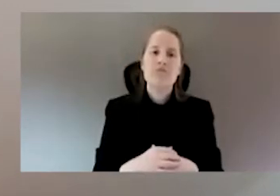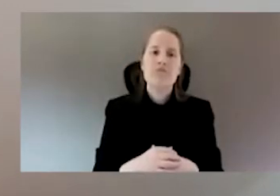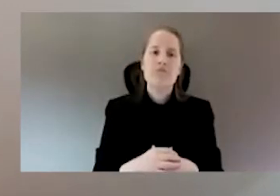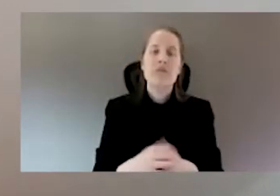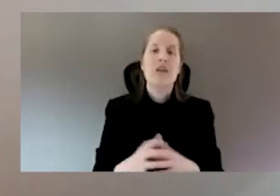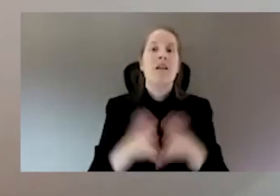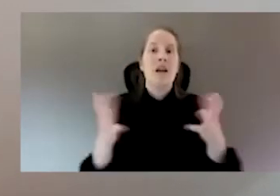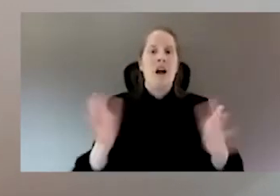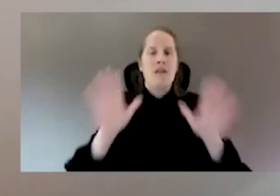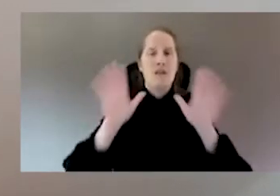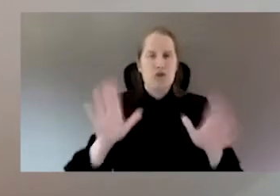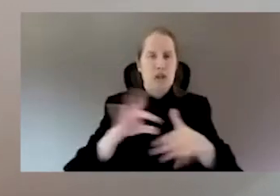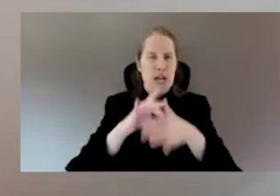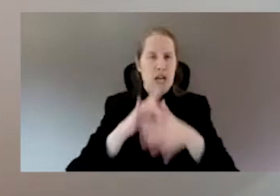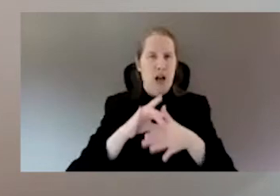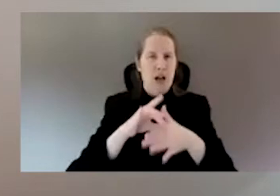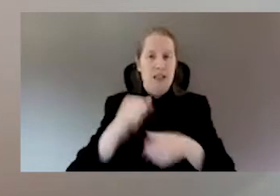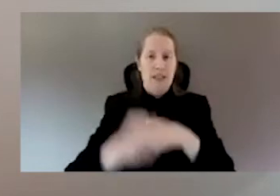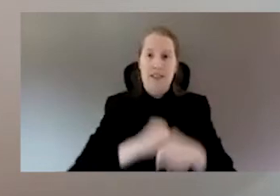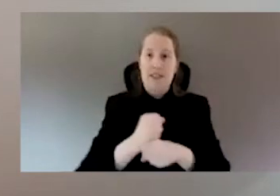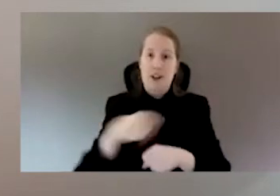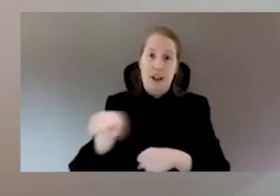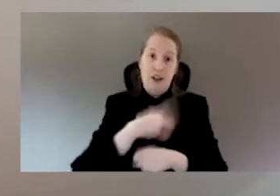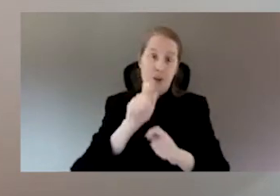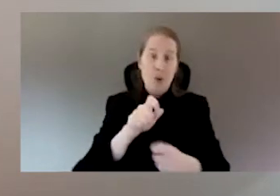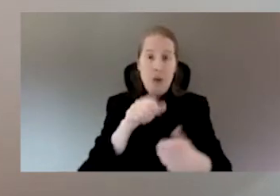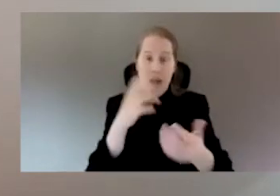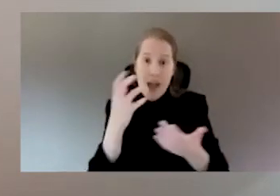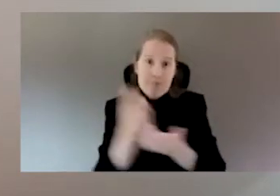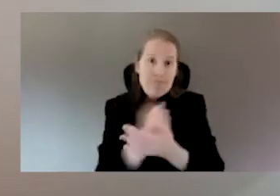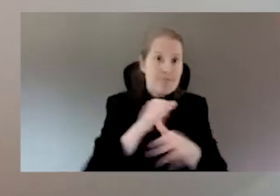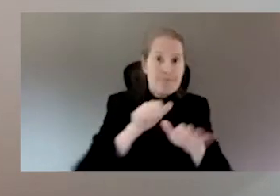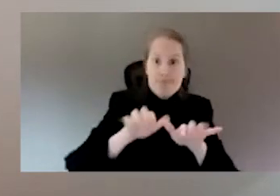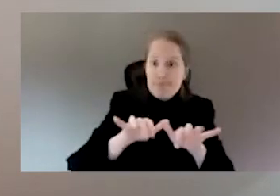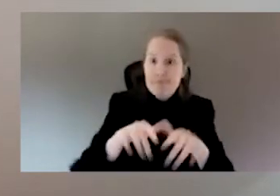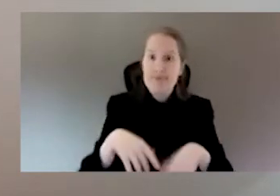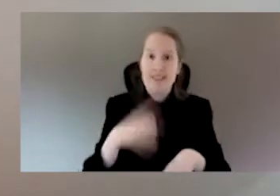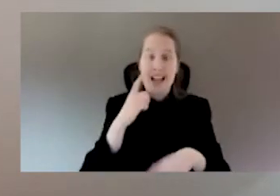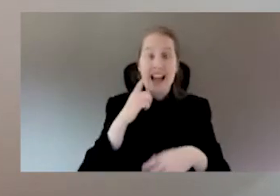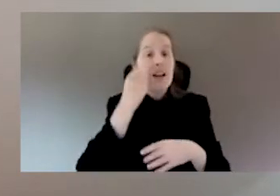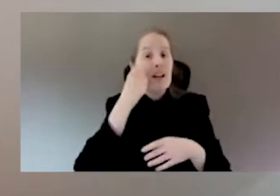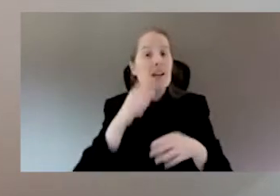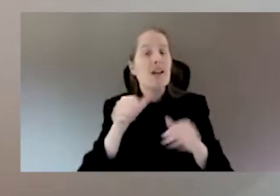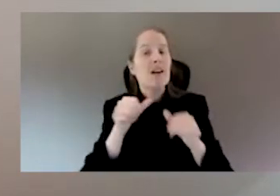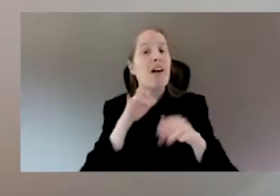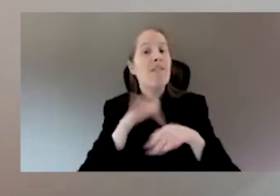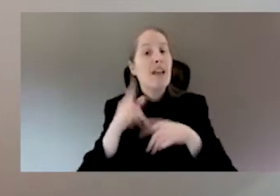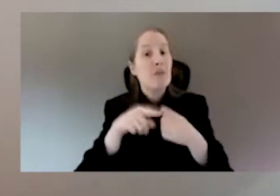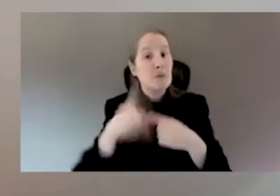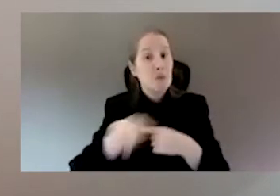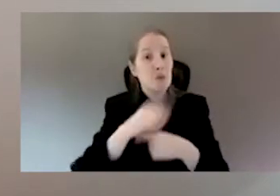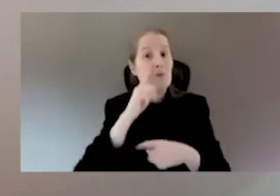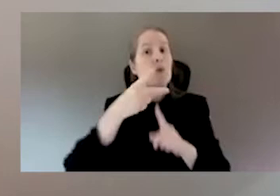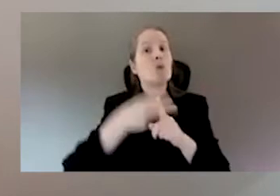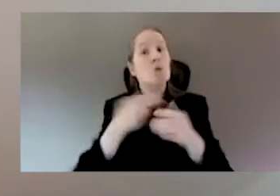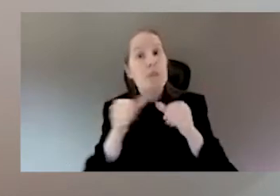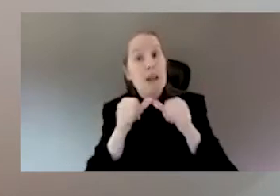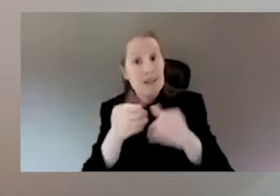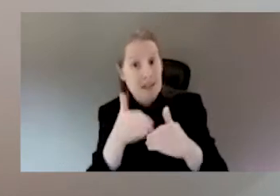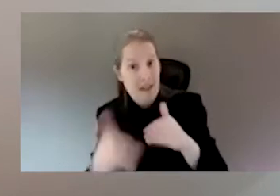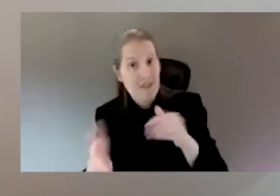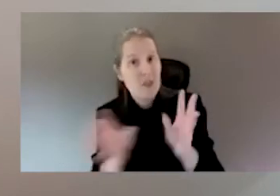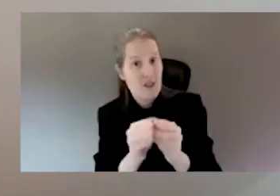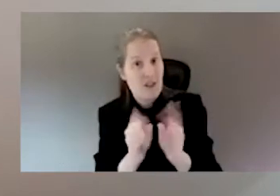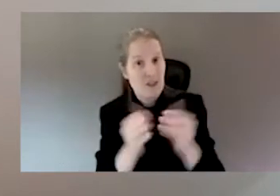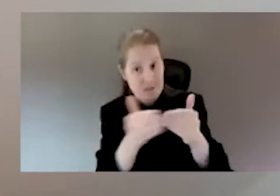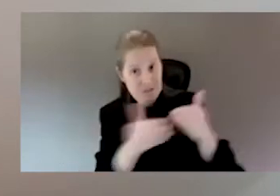this year that you can access during the conference and for 2 full months after the virtual platform. We have worked hard